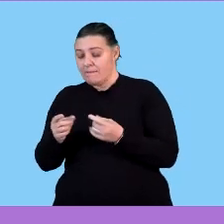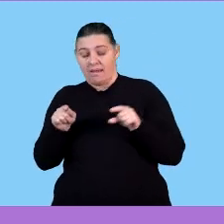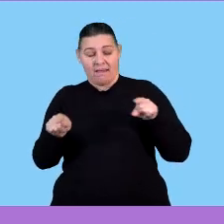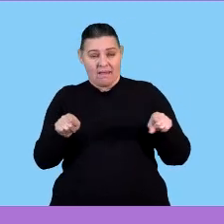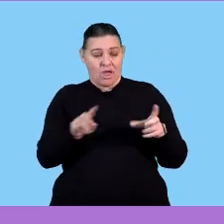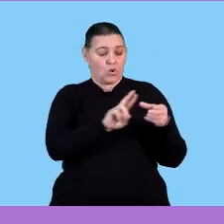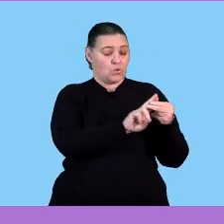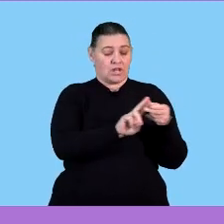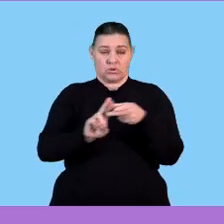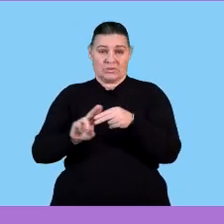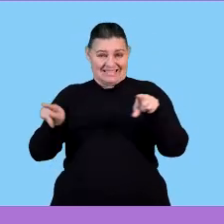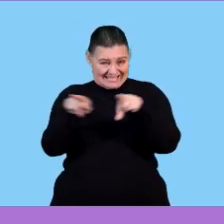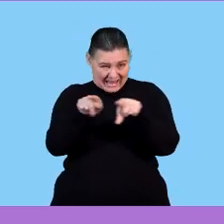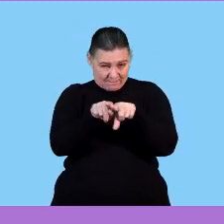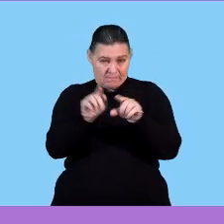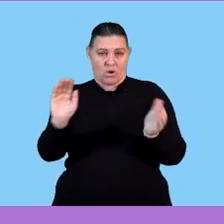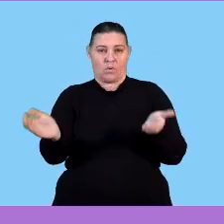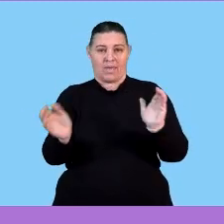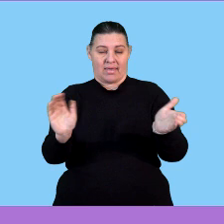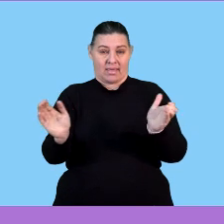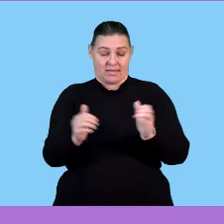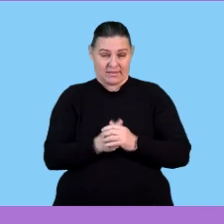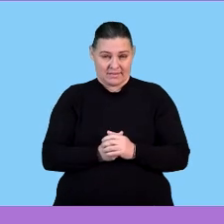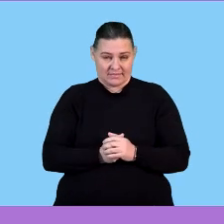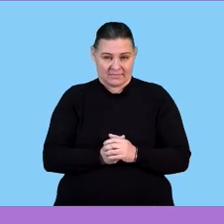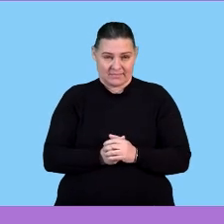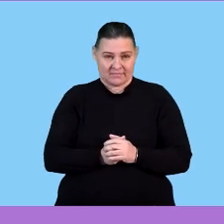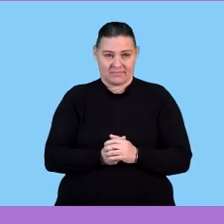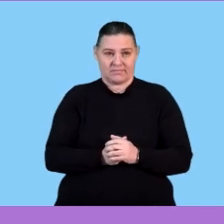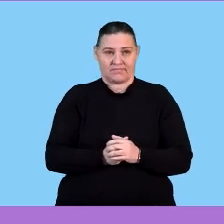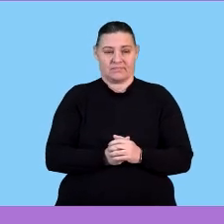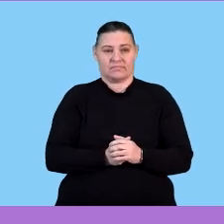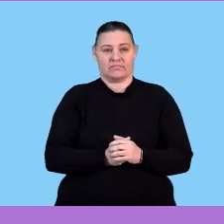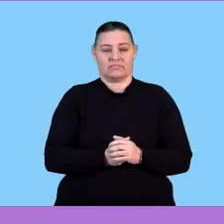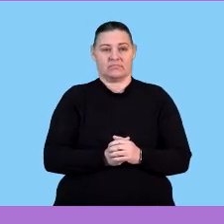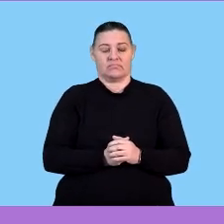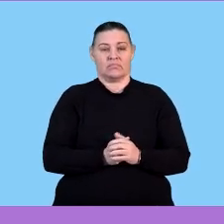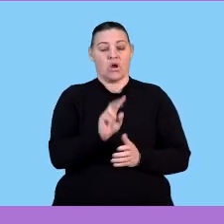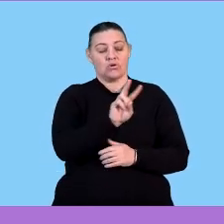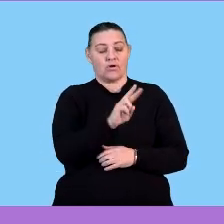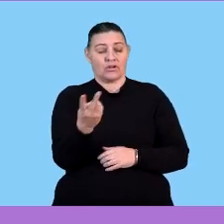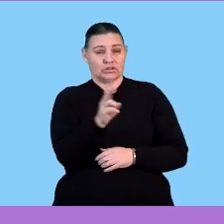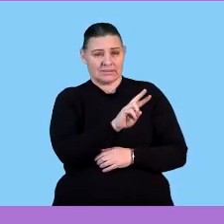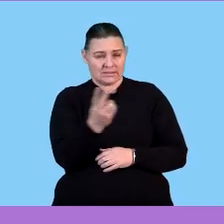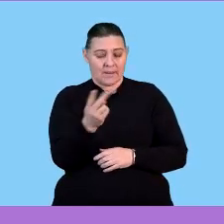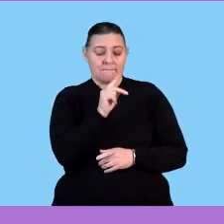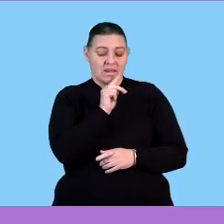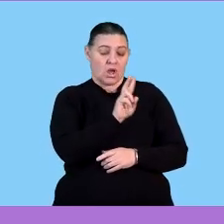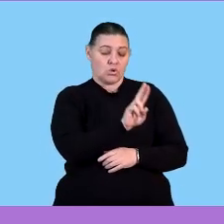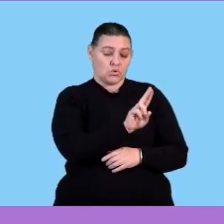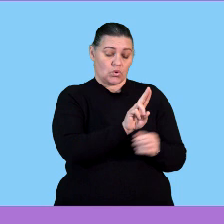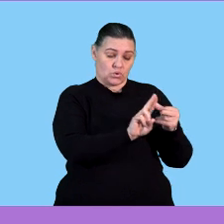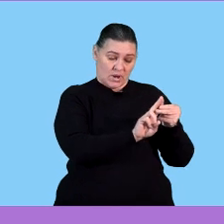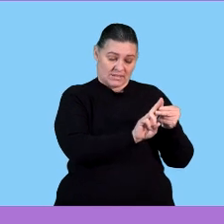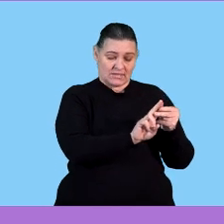the same unit. All right. So conversions are changing one unit